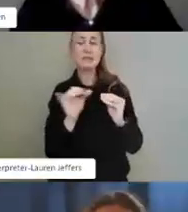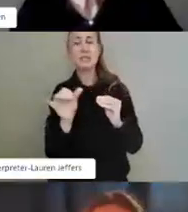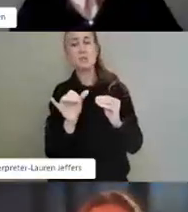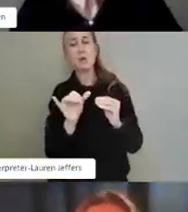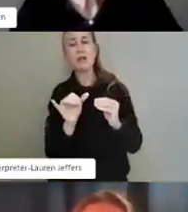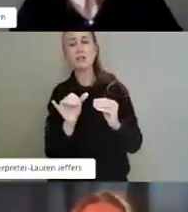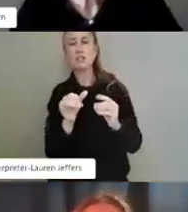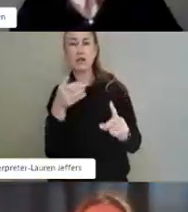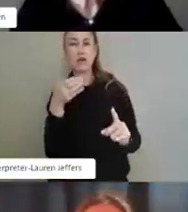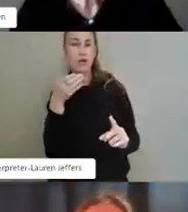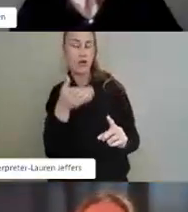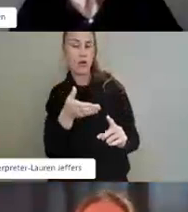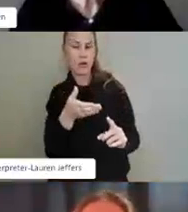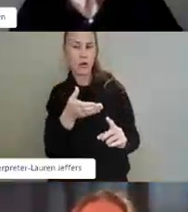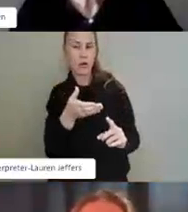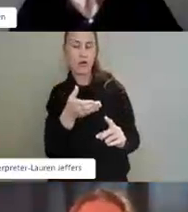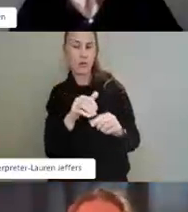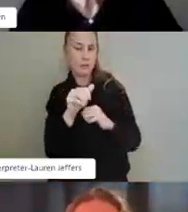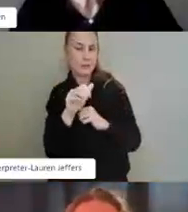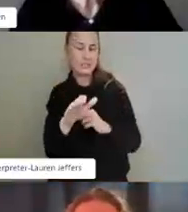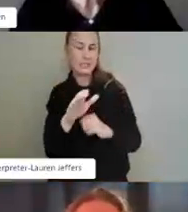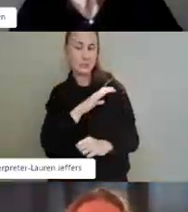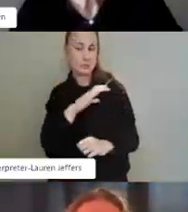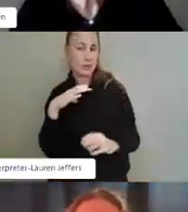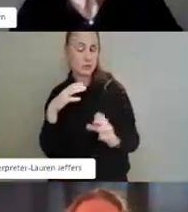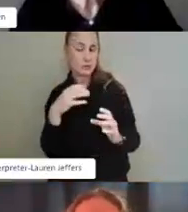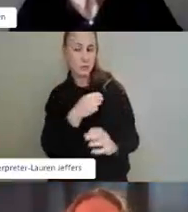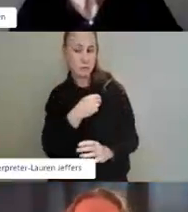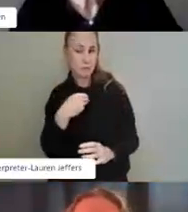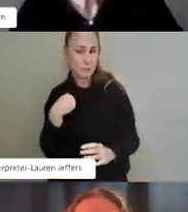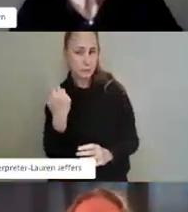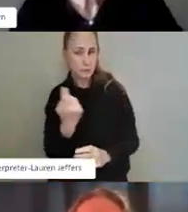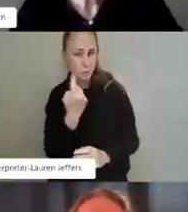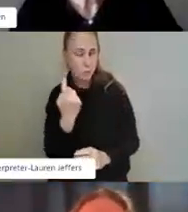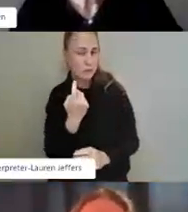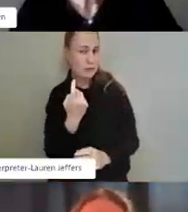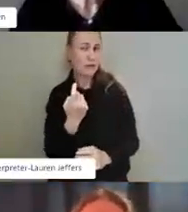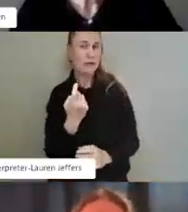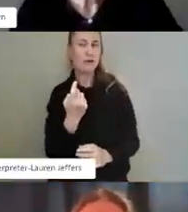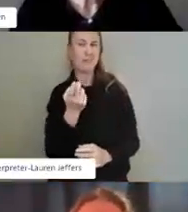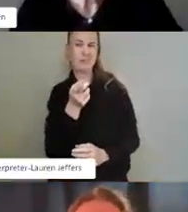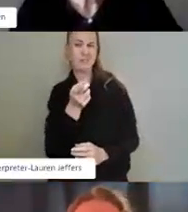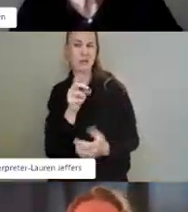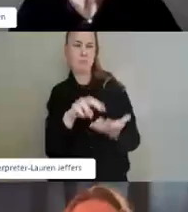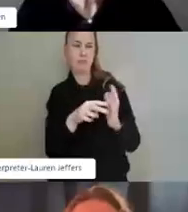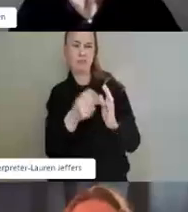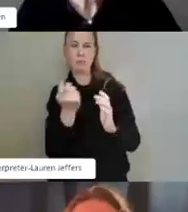like, are they just going to council members and you're receiving feedback from the council members? Because then you're just surveying yourself. But two, I just